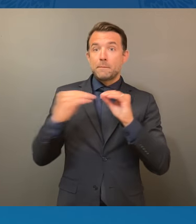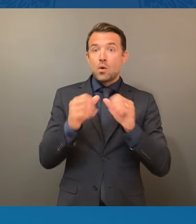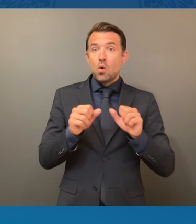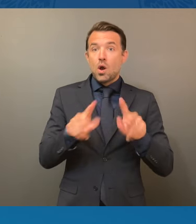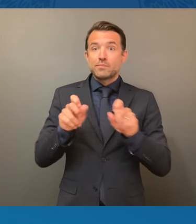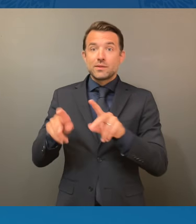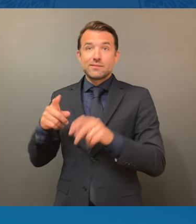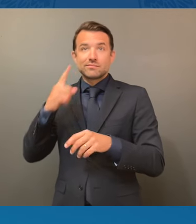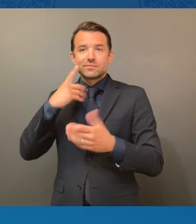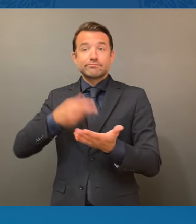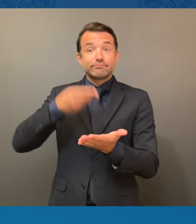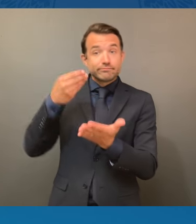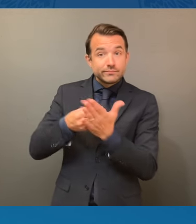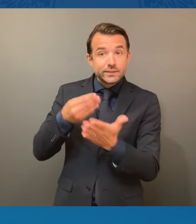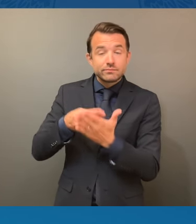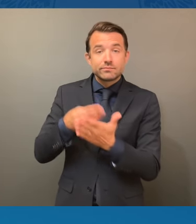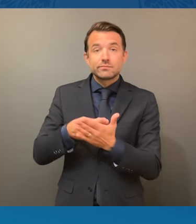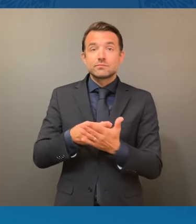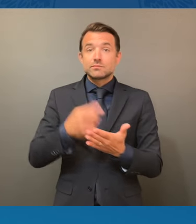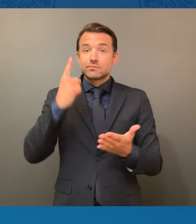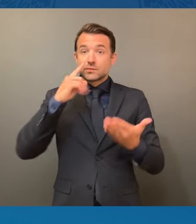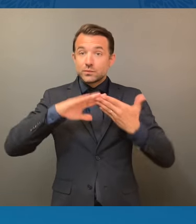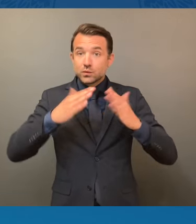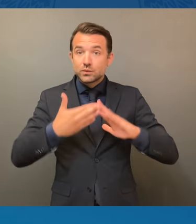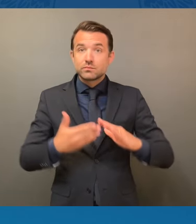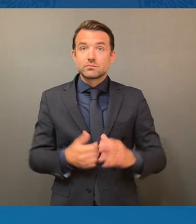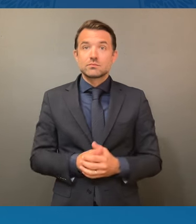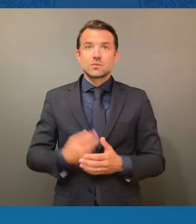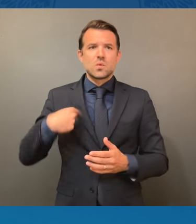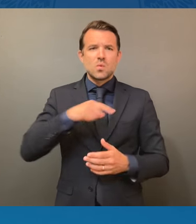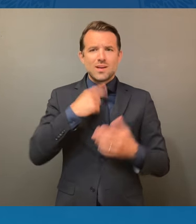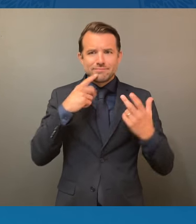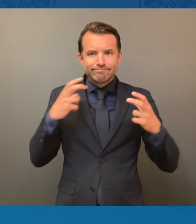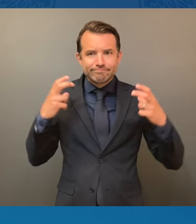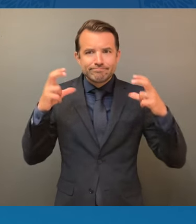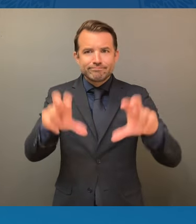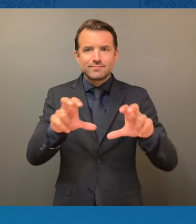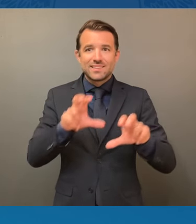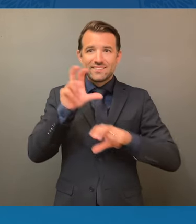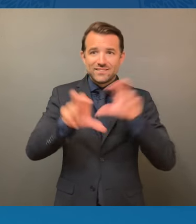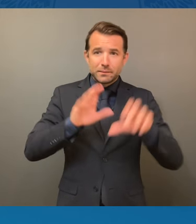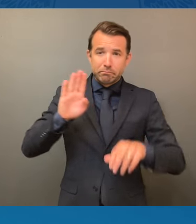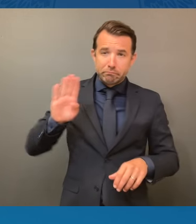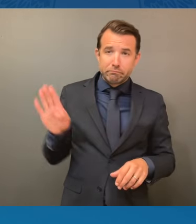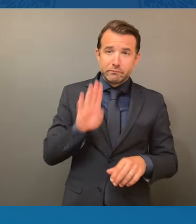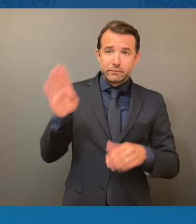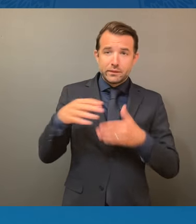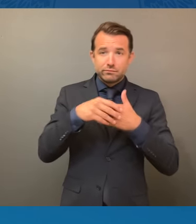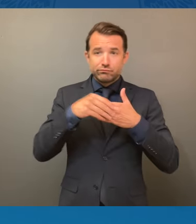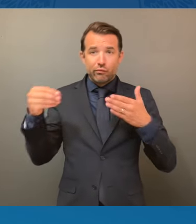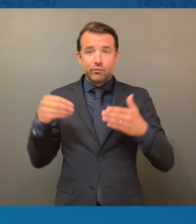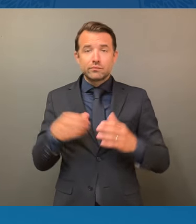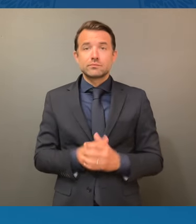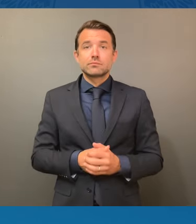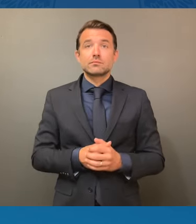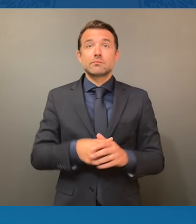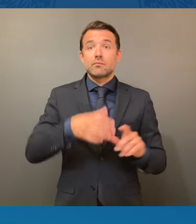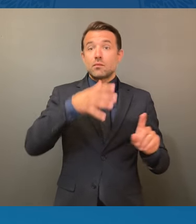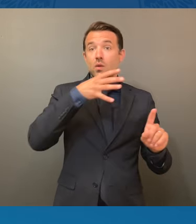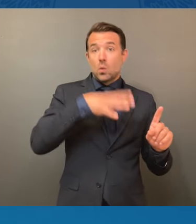For example, we are investing billions of dollars in minority and women entrepreneurs.